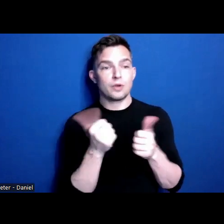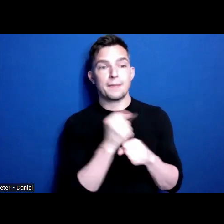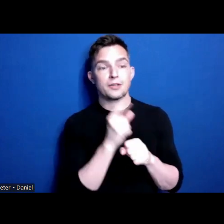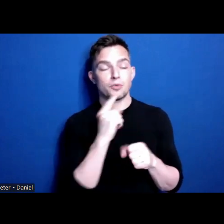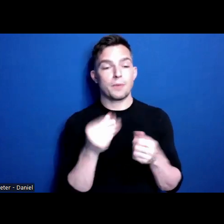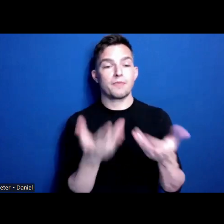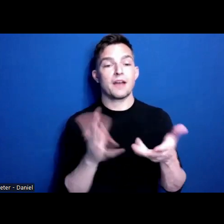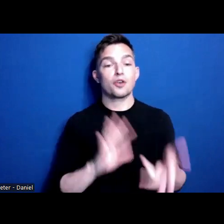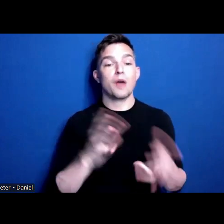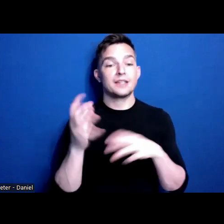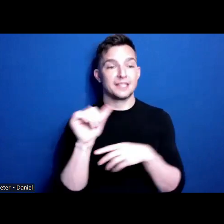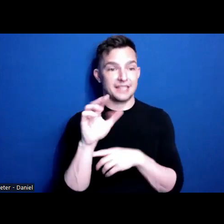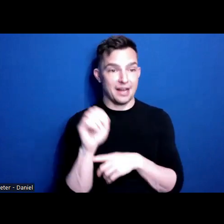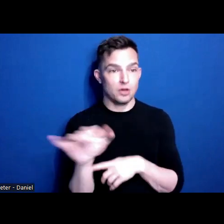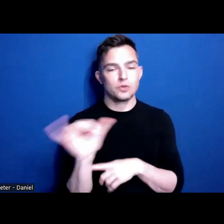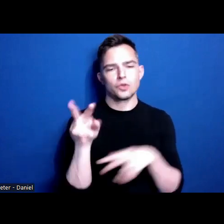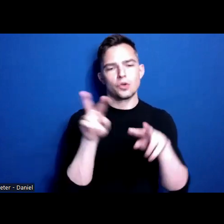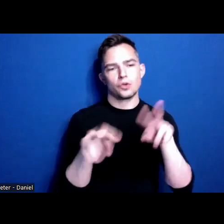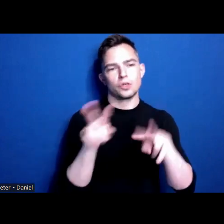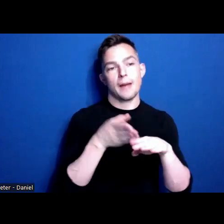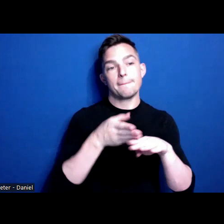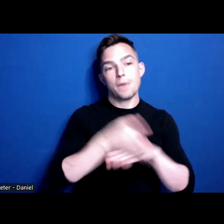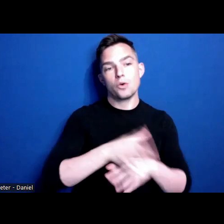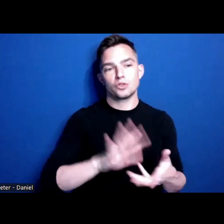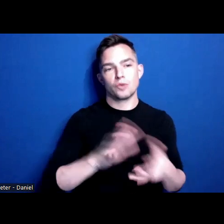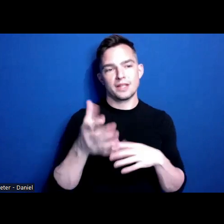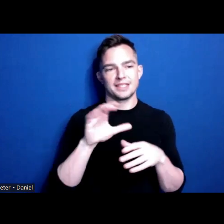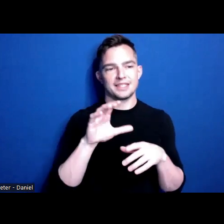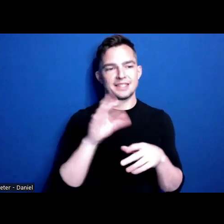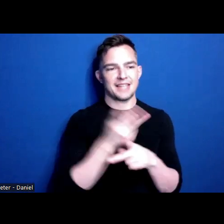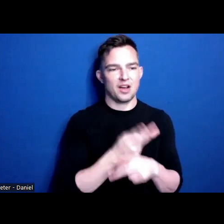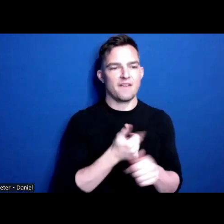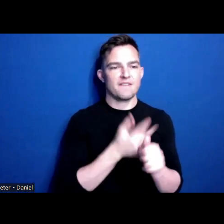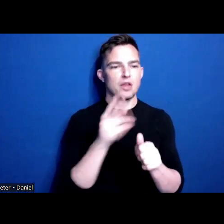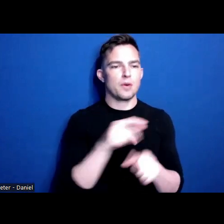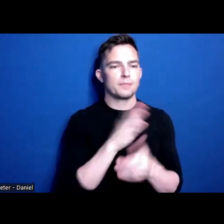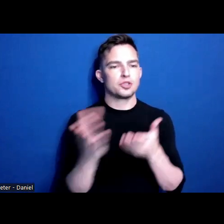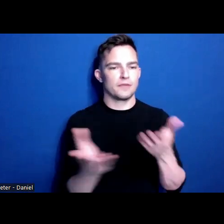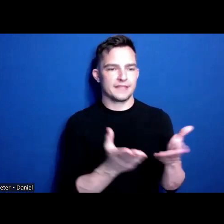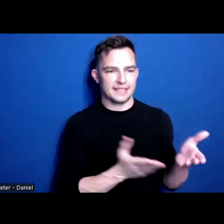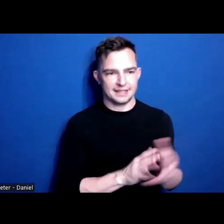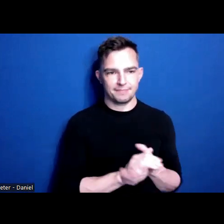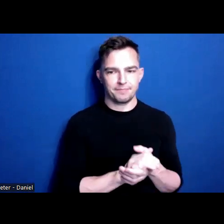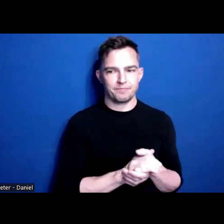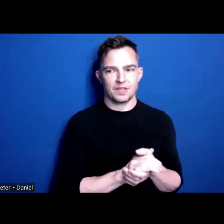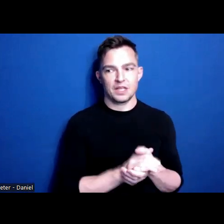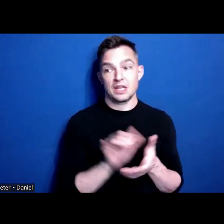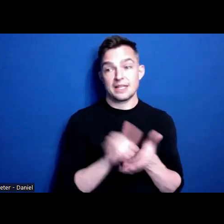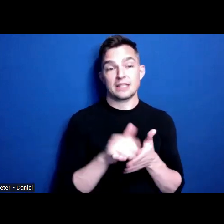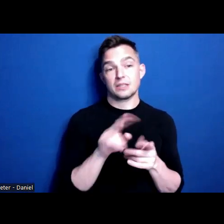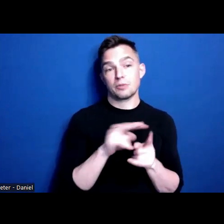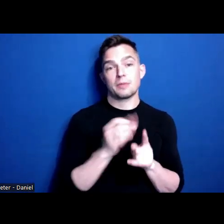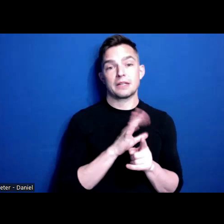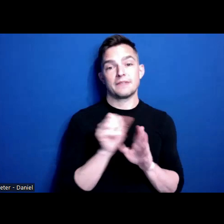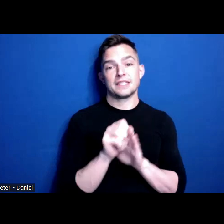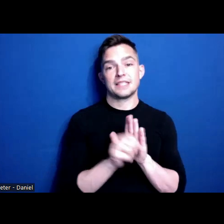care, and that we're also looking at post-crisis care and follow-up services. So that is the perspective of the state